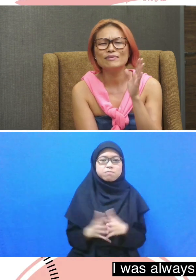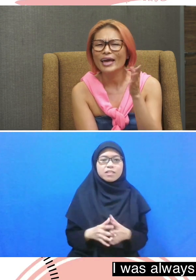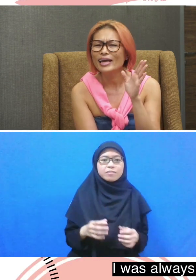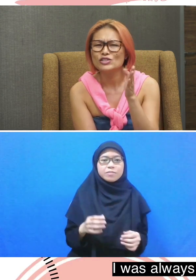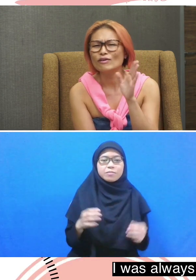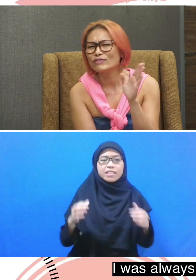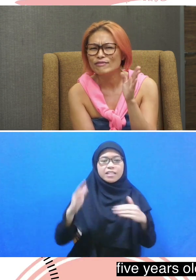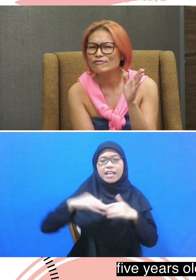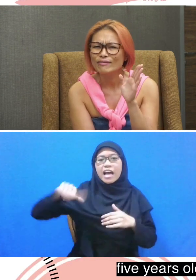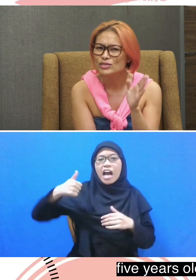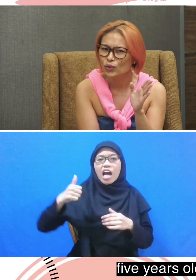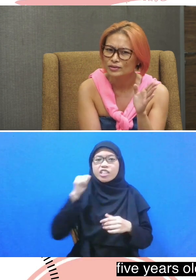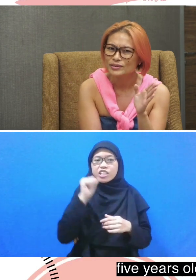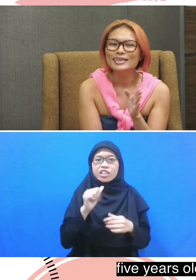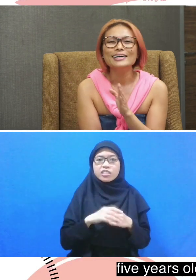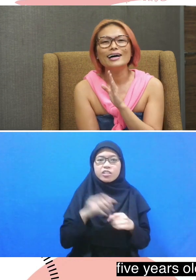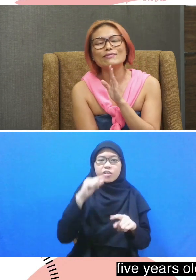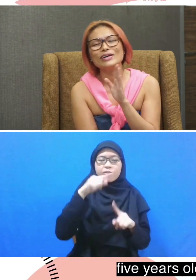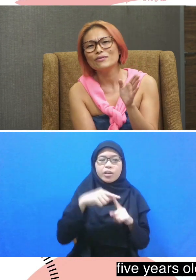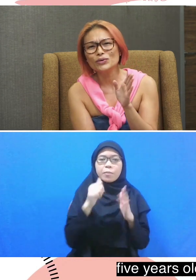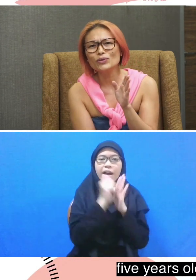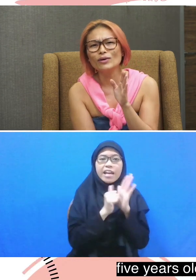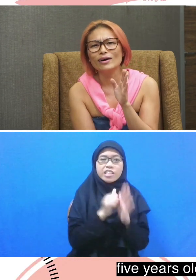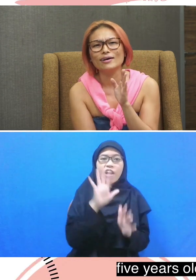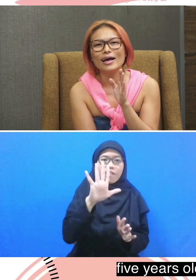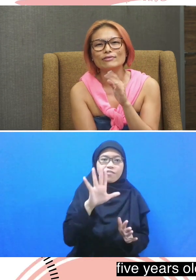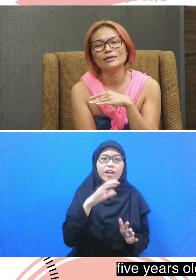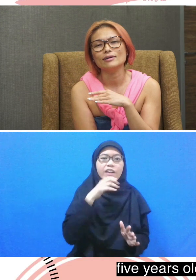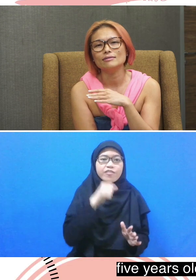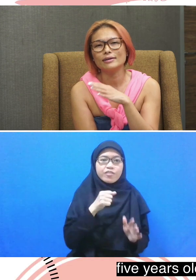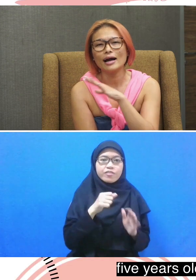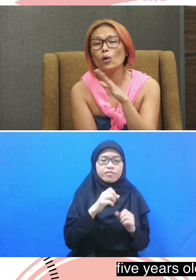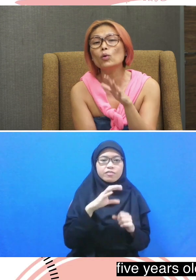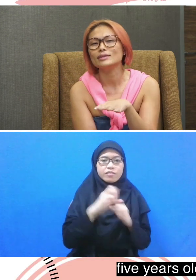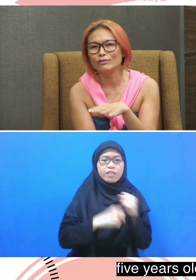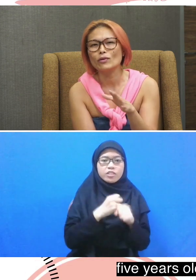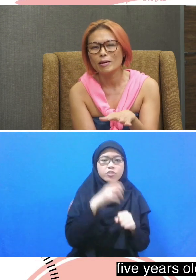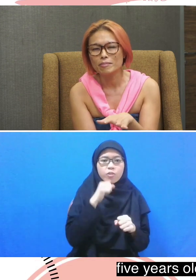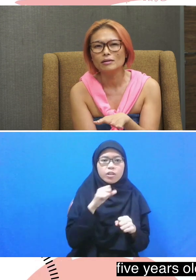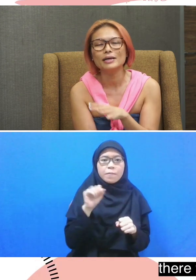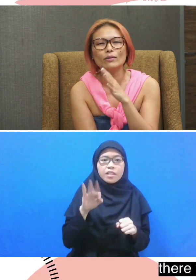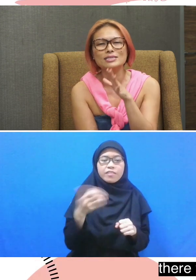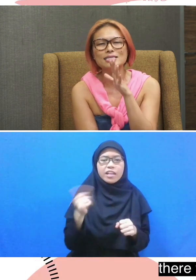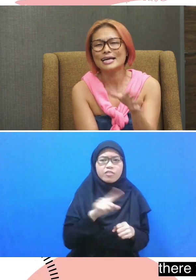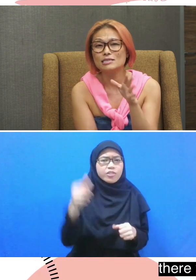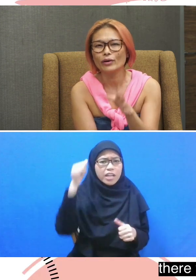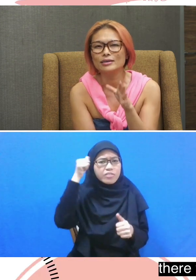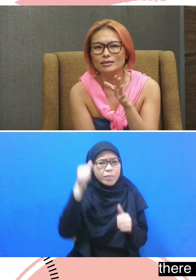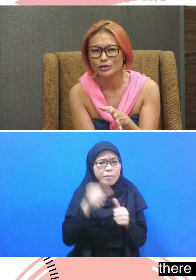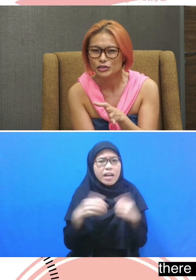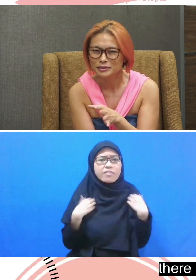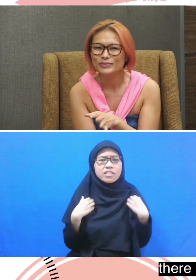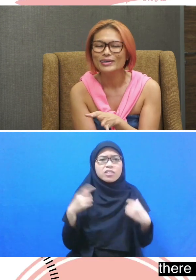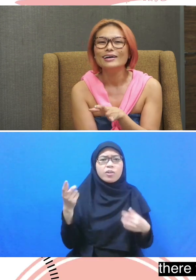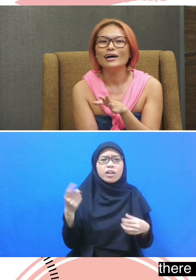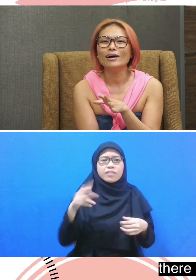At the age of like 5 years old, if any of you are old enough to remember, but there was this Nespray